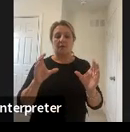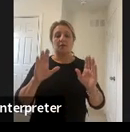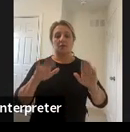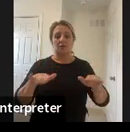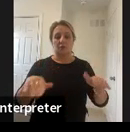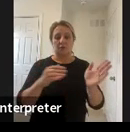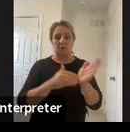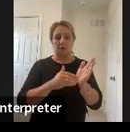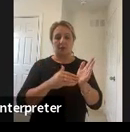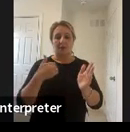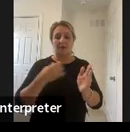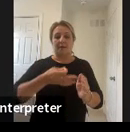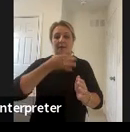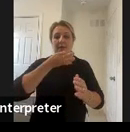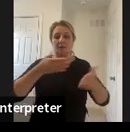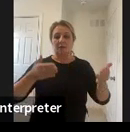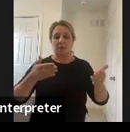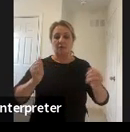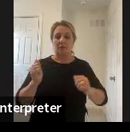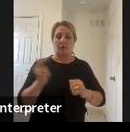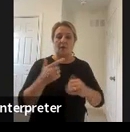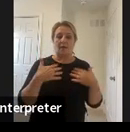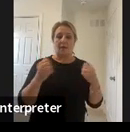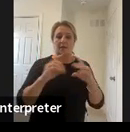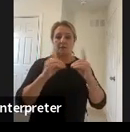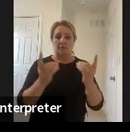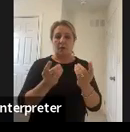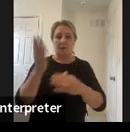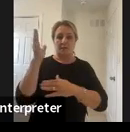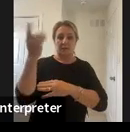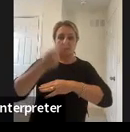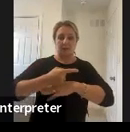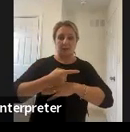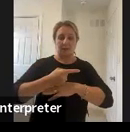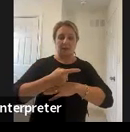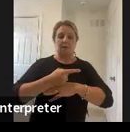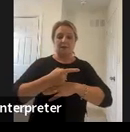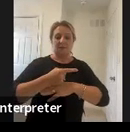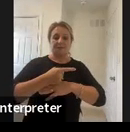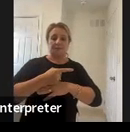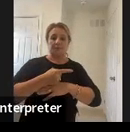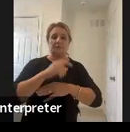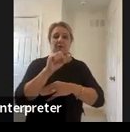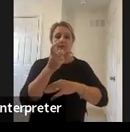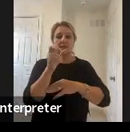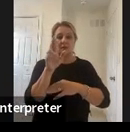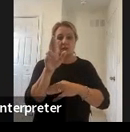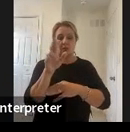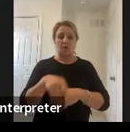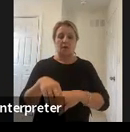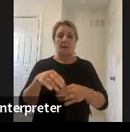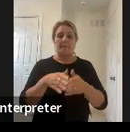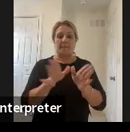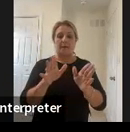matter experts from across the health department presenting today. They are epidemiologist Skylar Mackey, public health